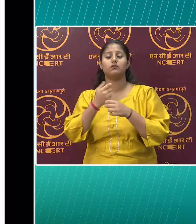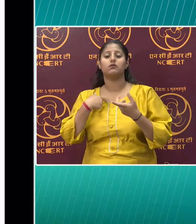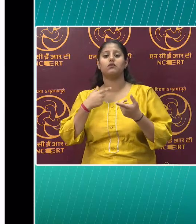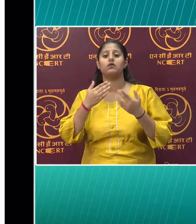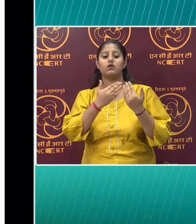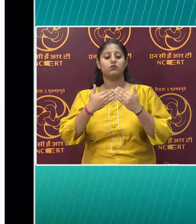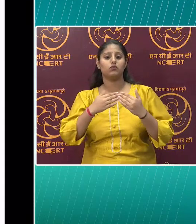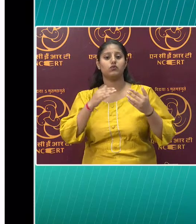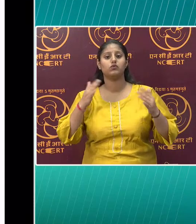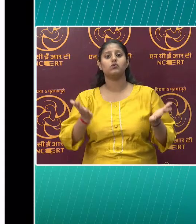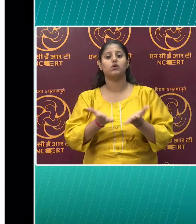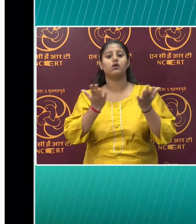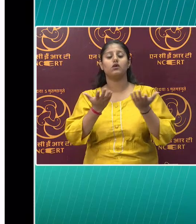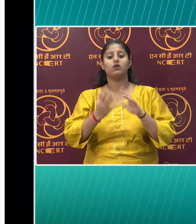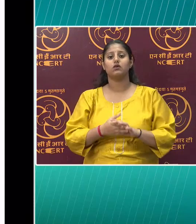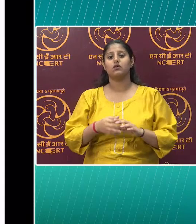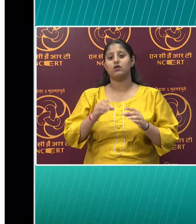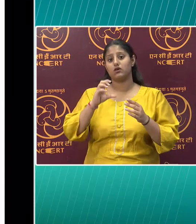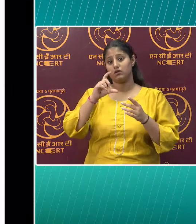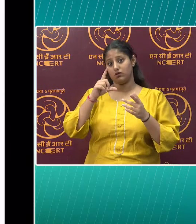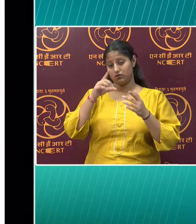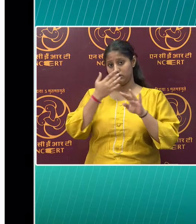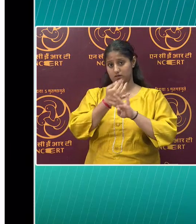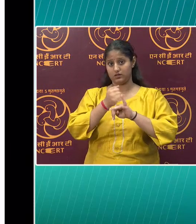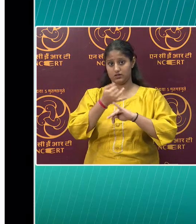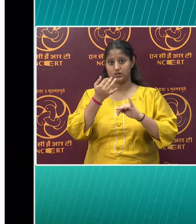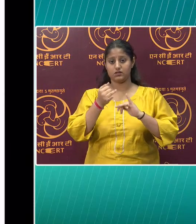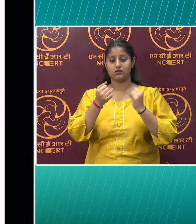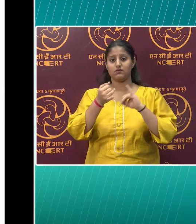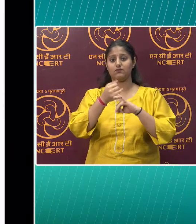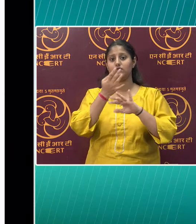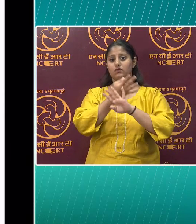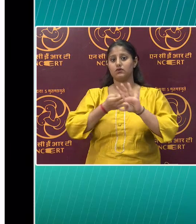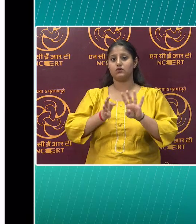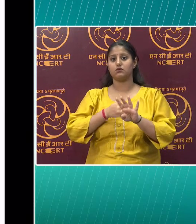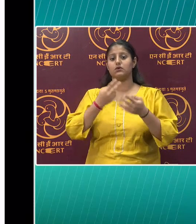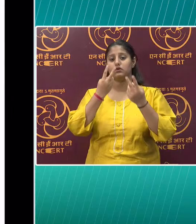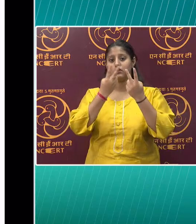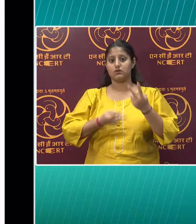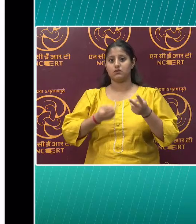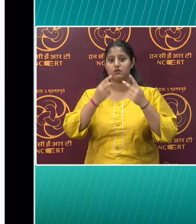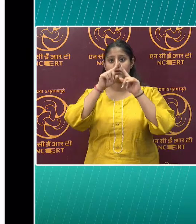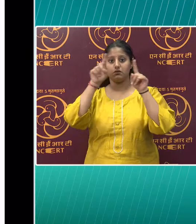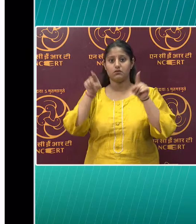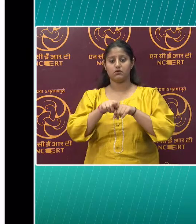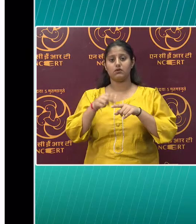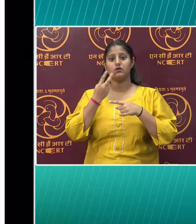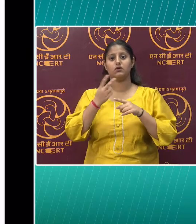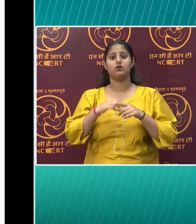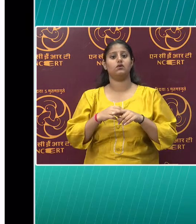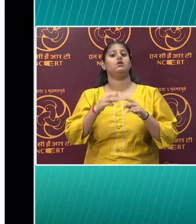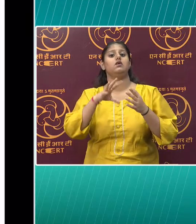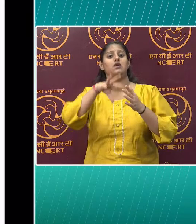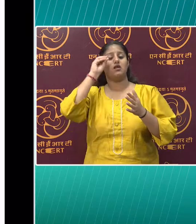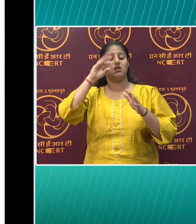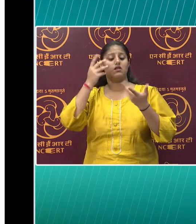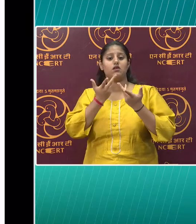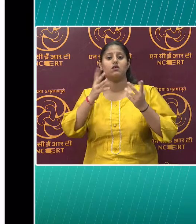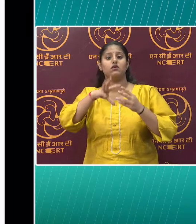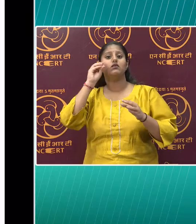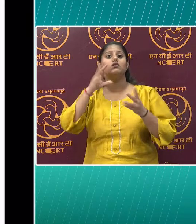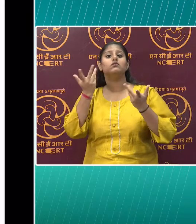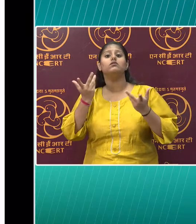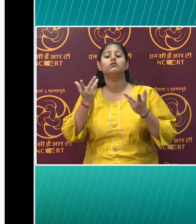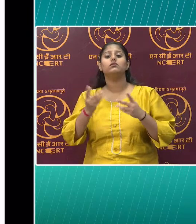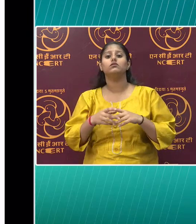projects. Curricular goals and learning outcomes for grade 6 we have given, so they can map it to the learning outcomes they want to